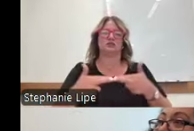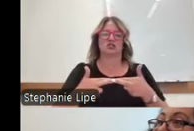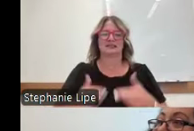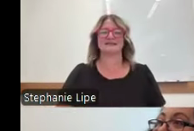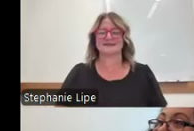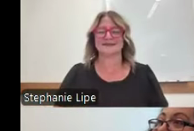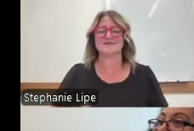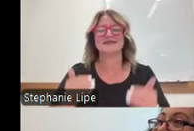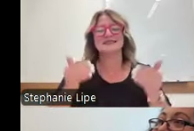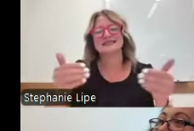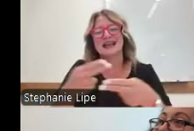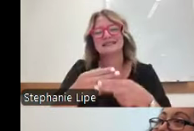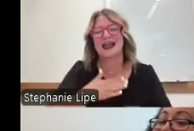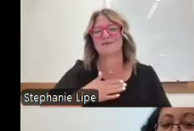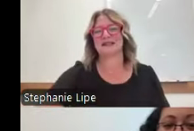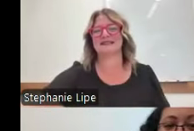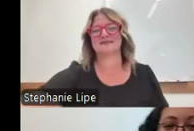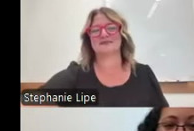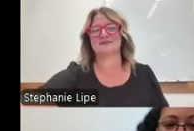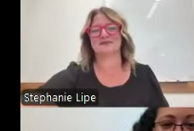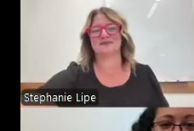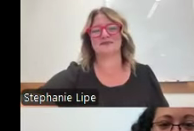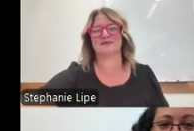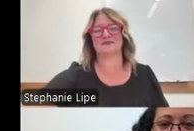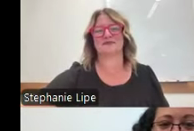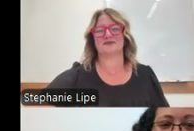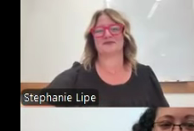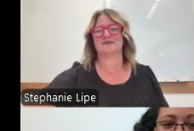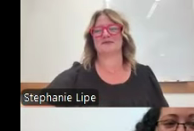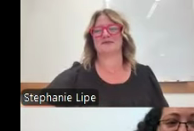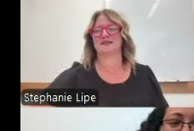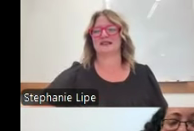different regions. Next slide, please.